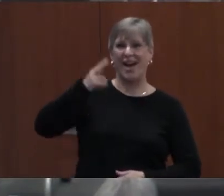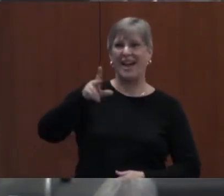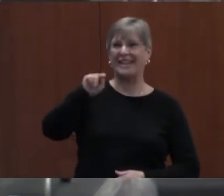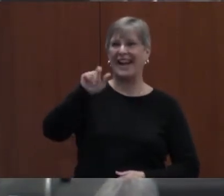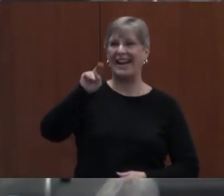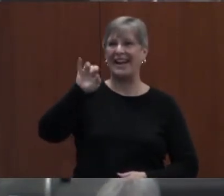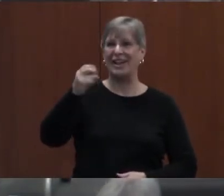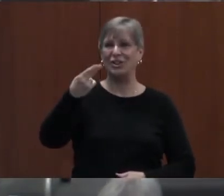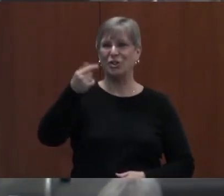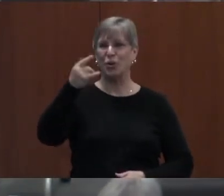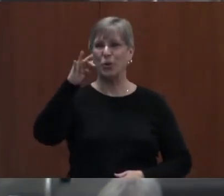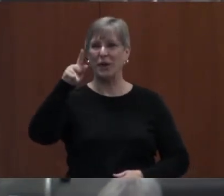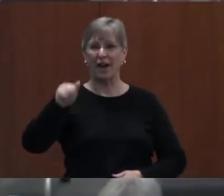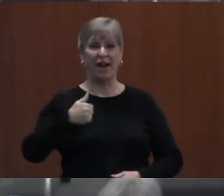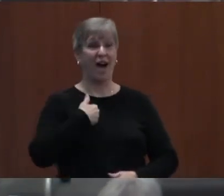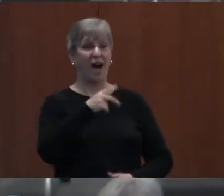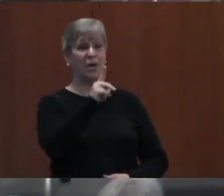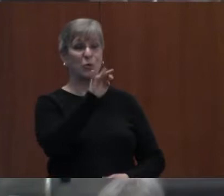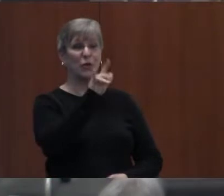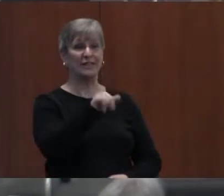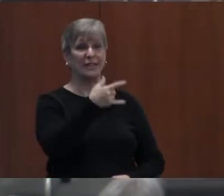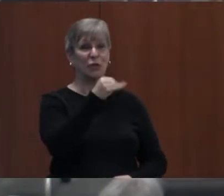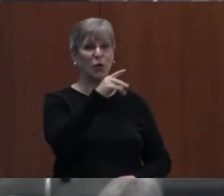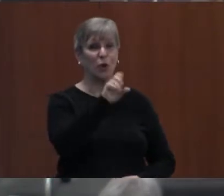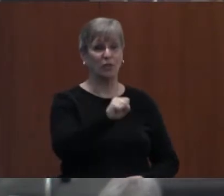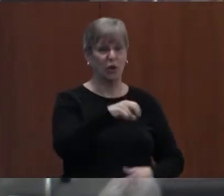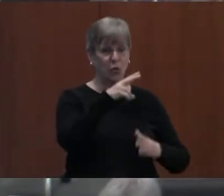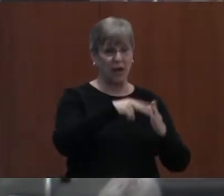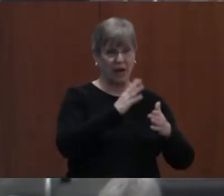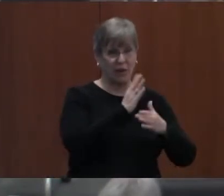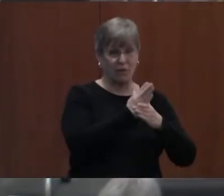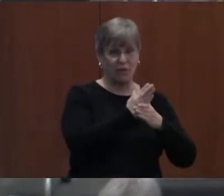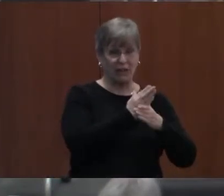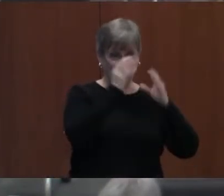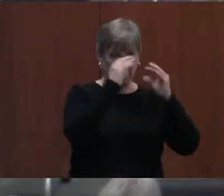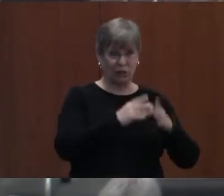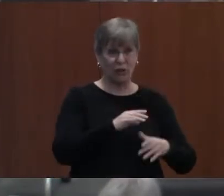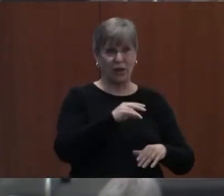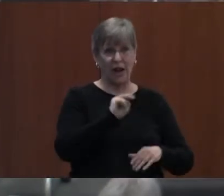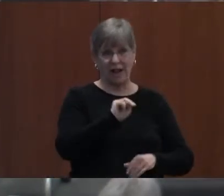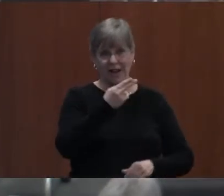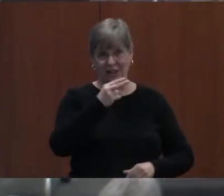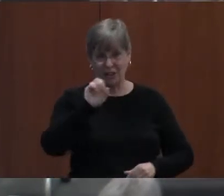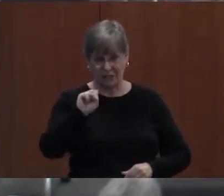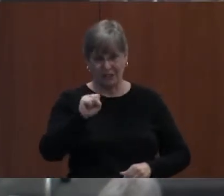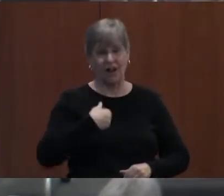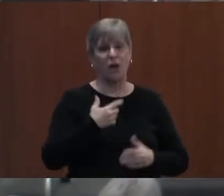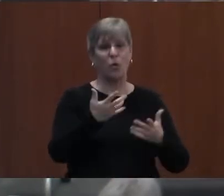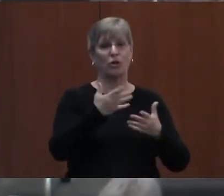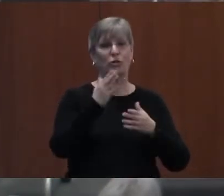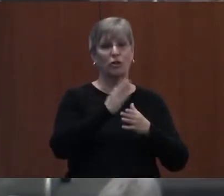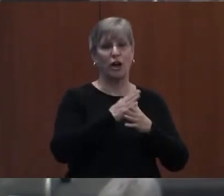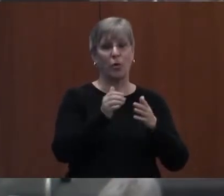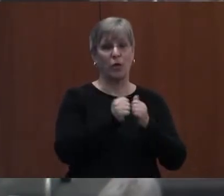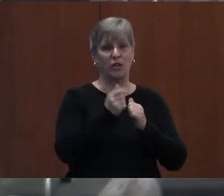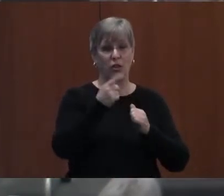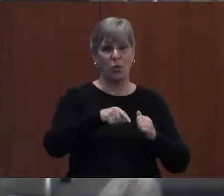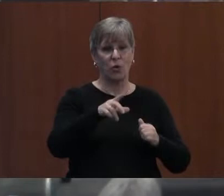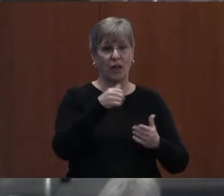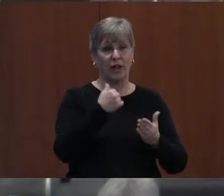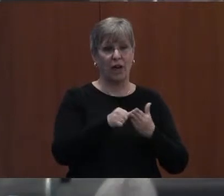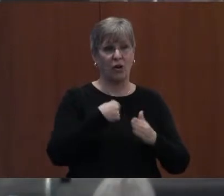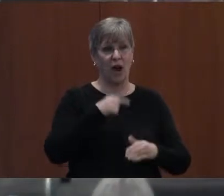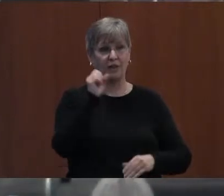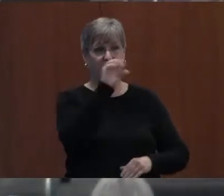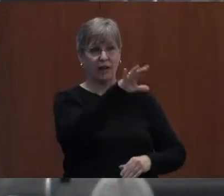My name is Christy Gross. I'm a reading intervention teacher at North Hagerstown High School, and I would like to share with you the letter that I